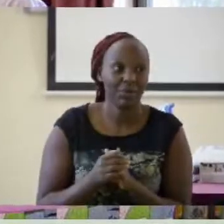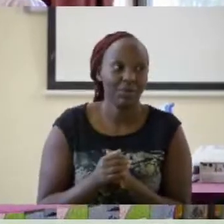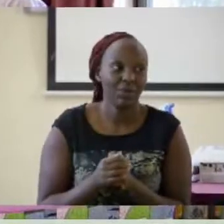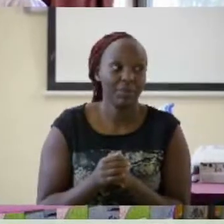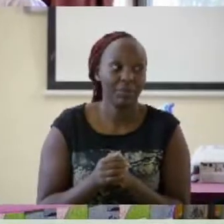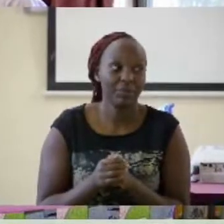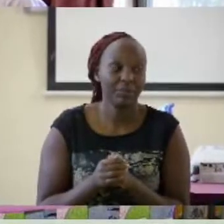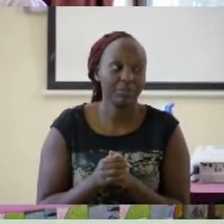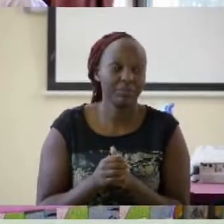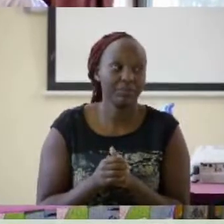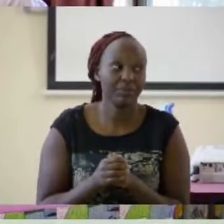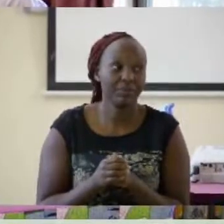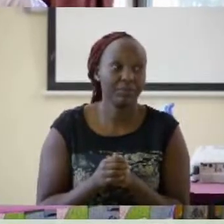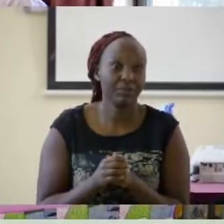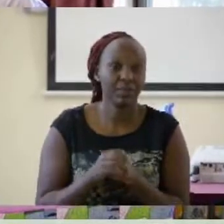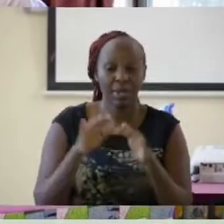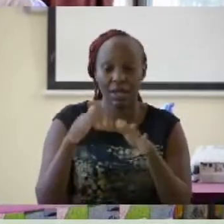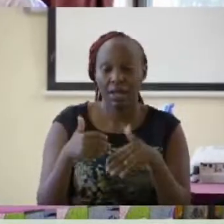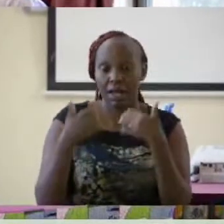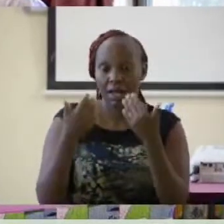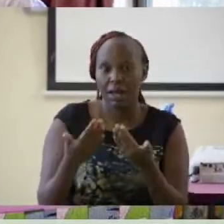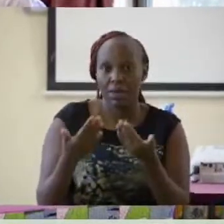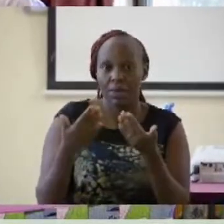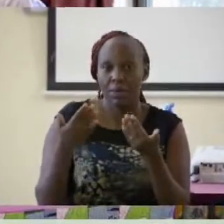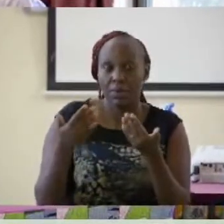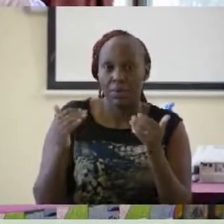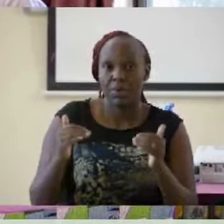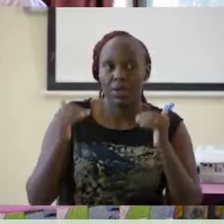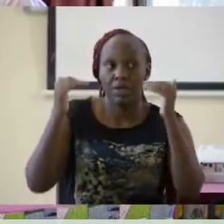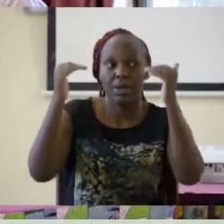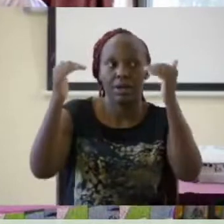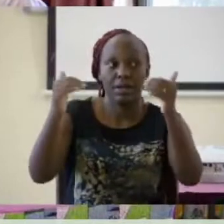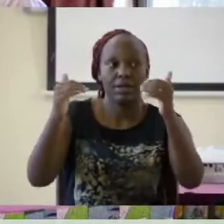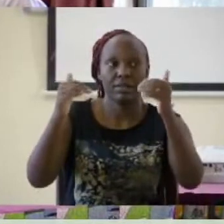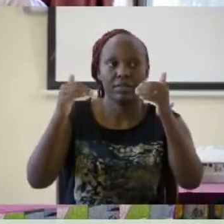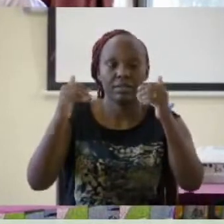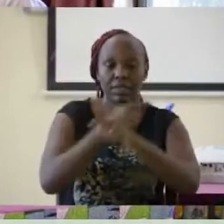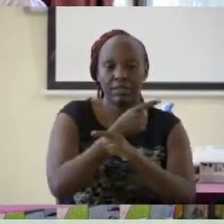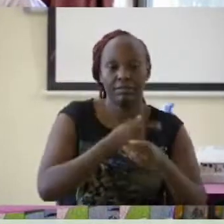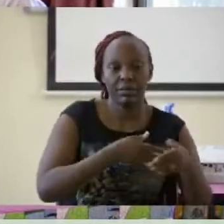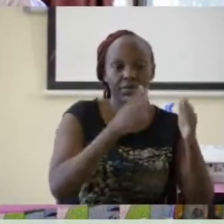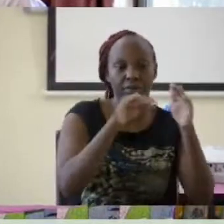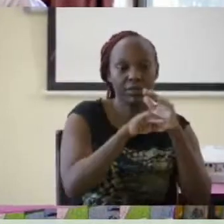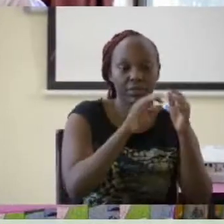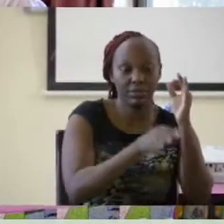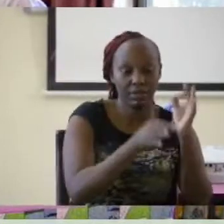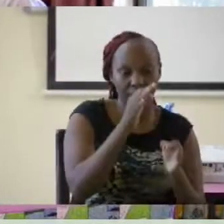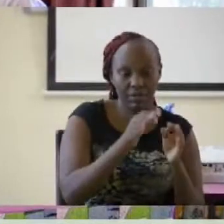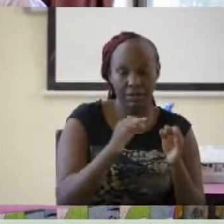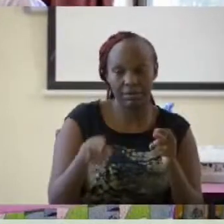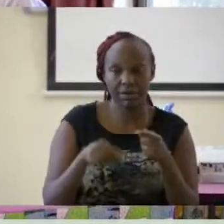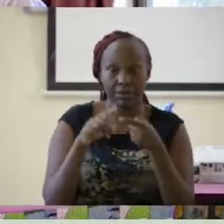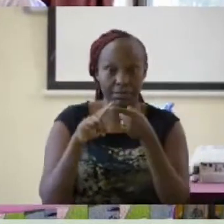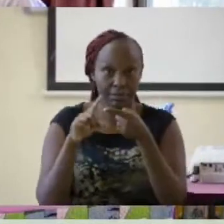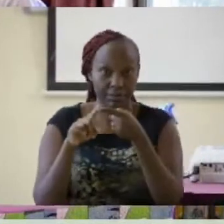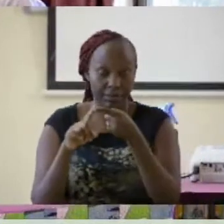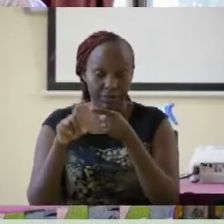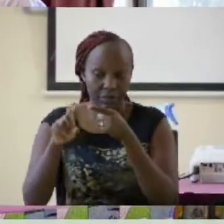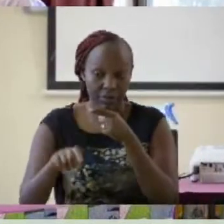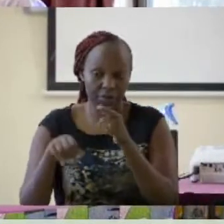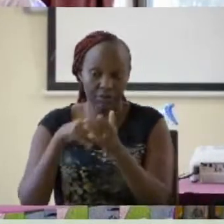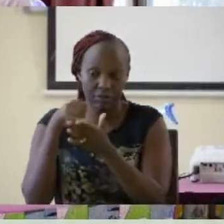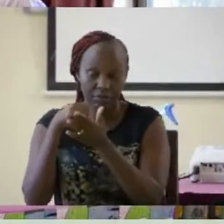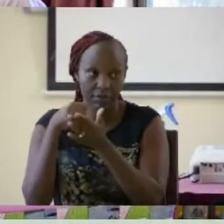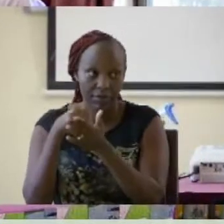up. Now, how do we enhance the alternative justice systems? My first point is that we should